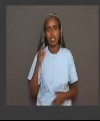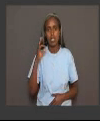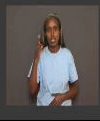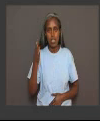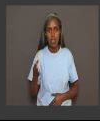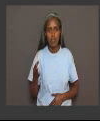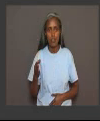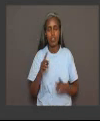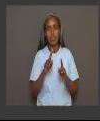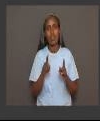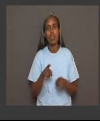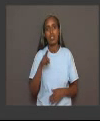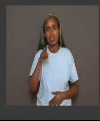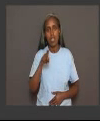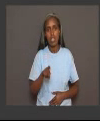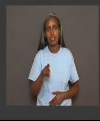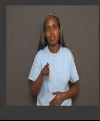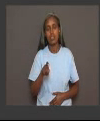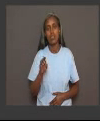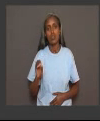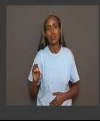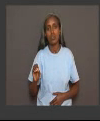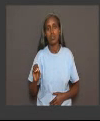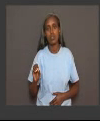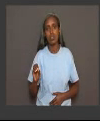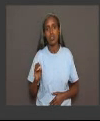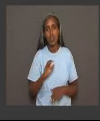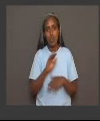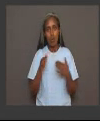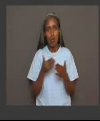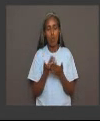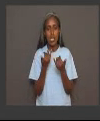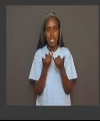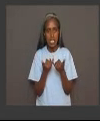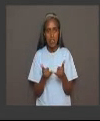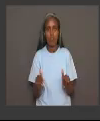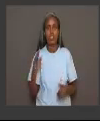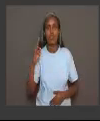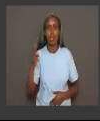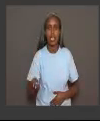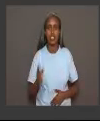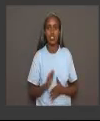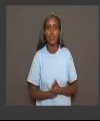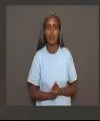f at x naught all divided by h.